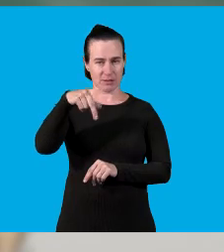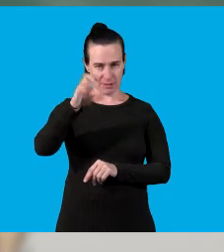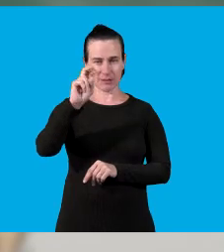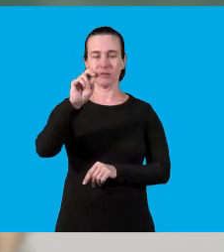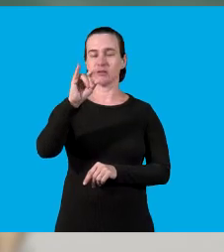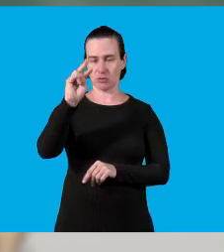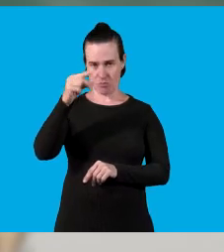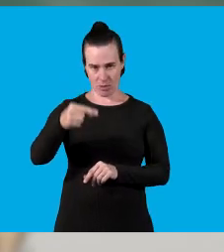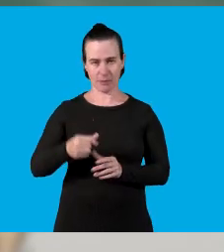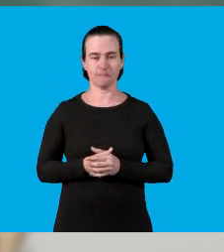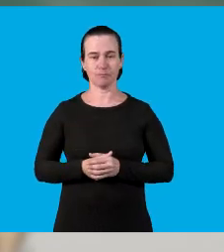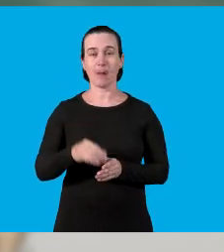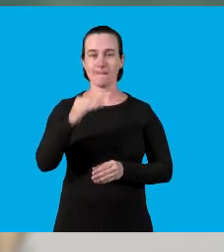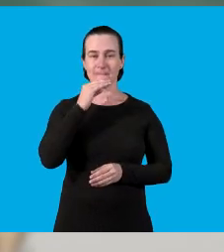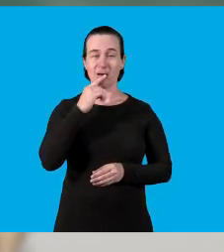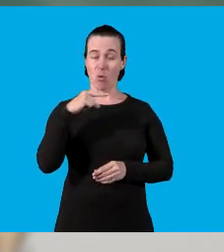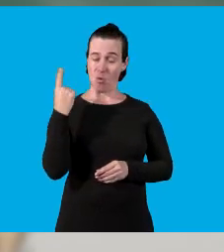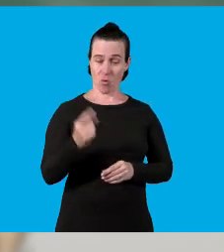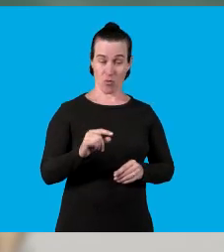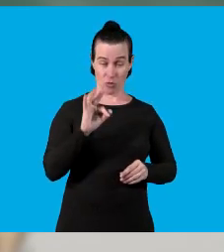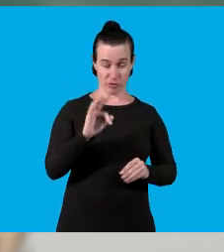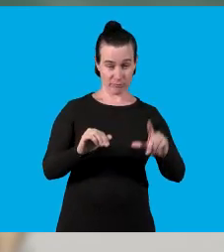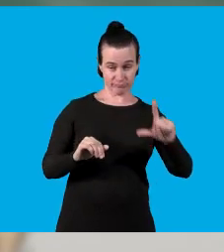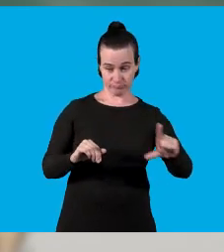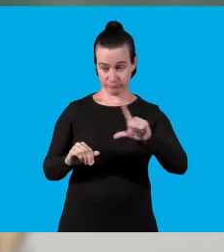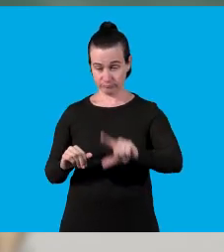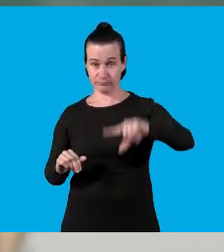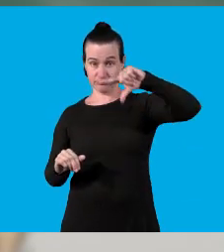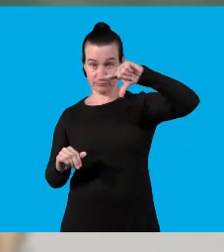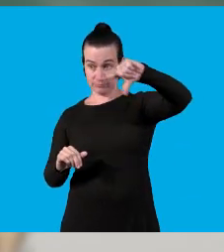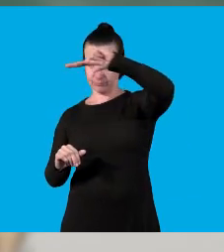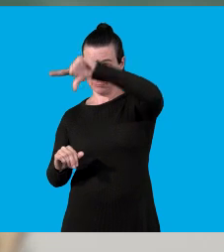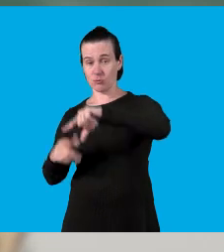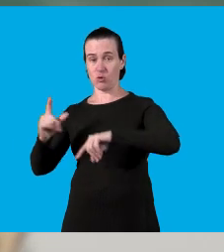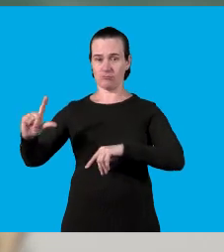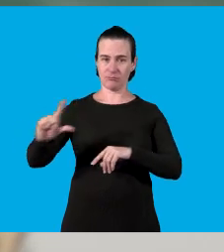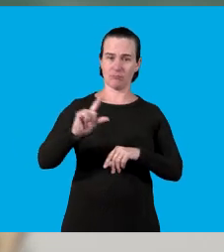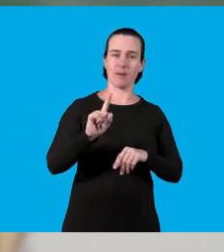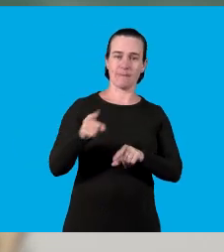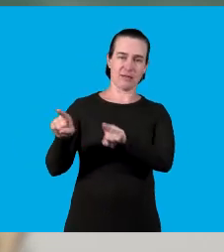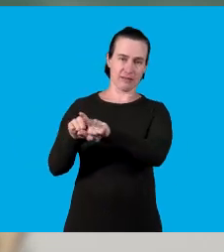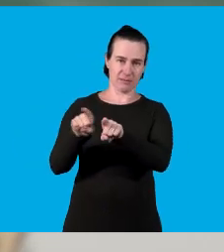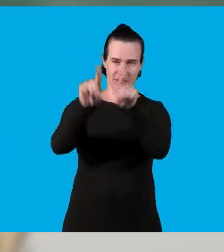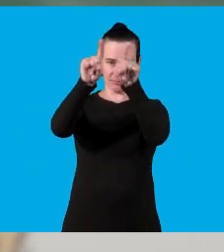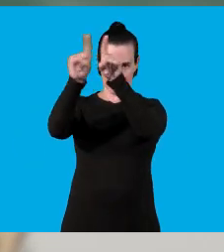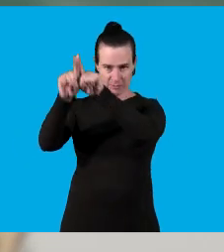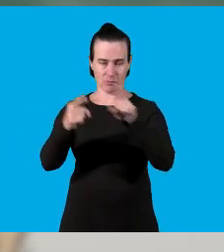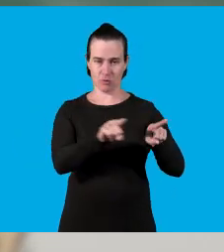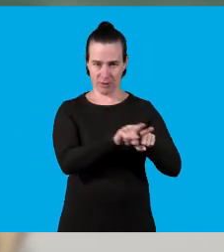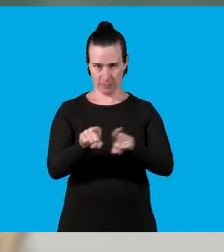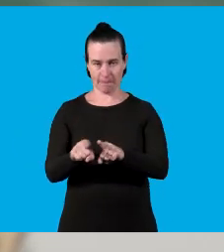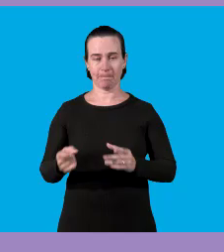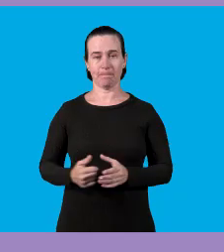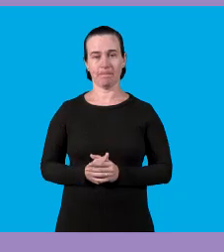similarity. So all three angles of the triangle need to be equal to the corresponding angles of the next